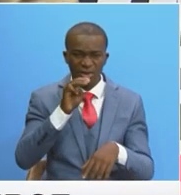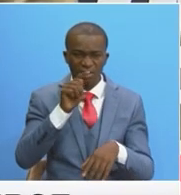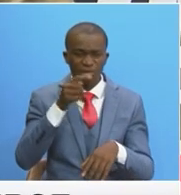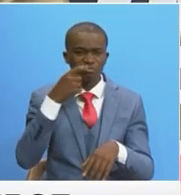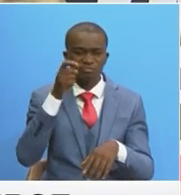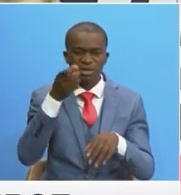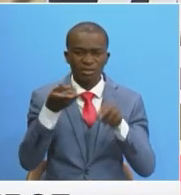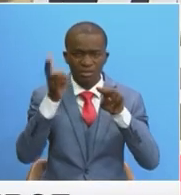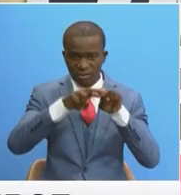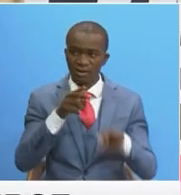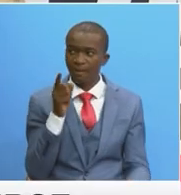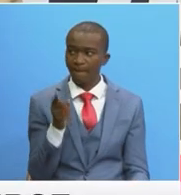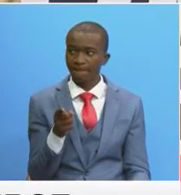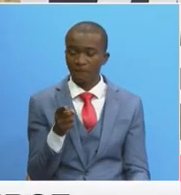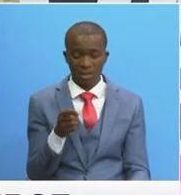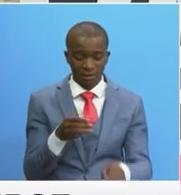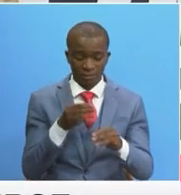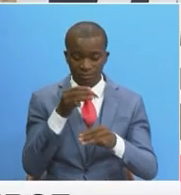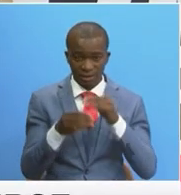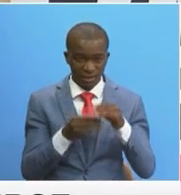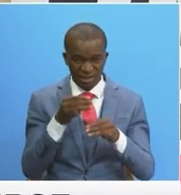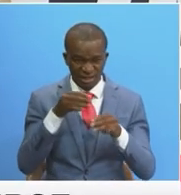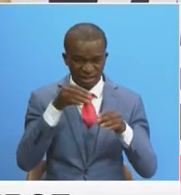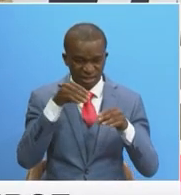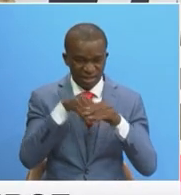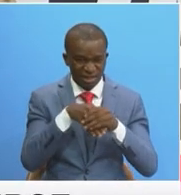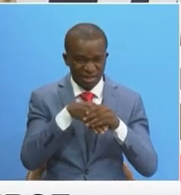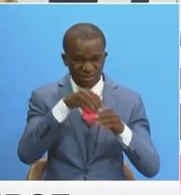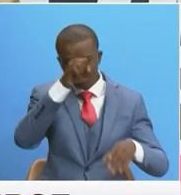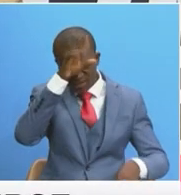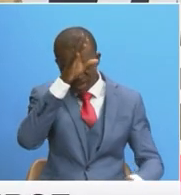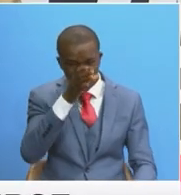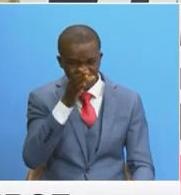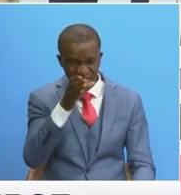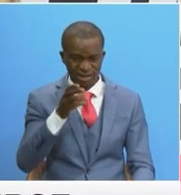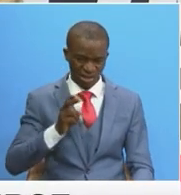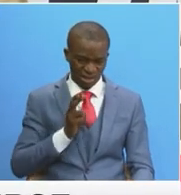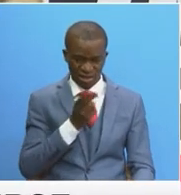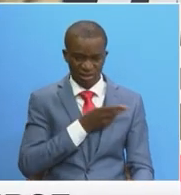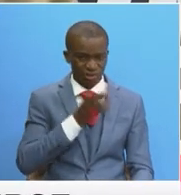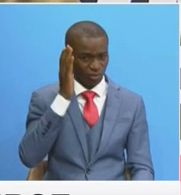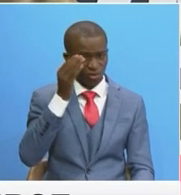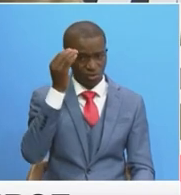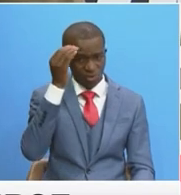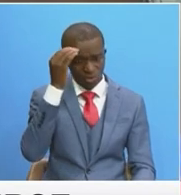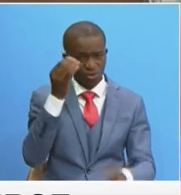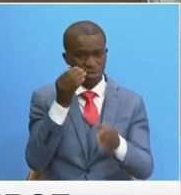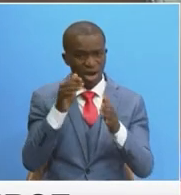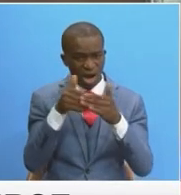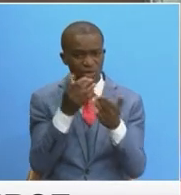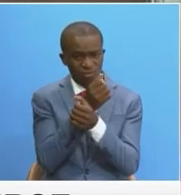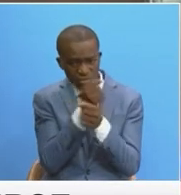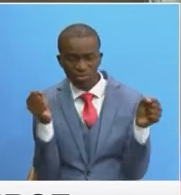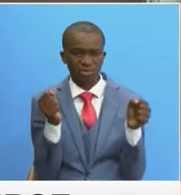opportunities that exist in the continent's mining industry amidst increased global demand for green energy supply and